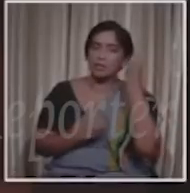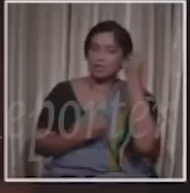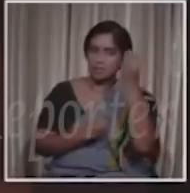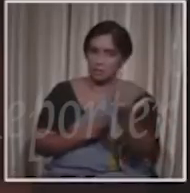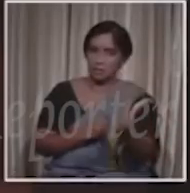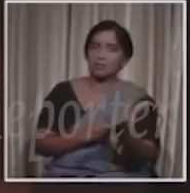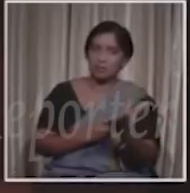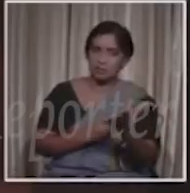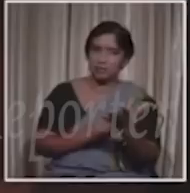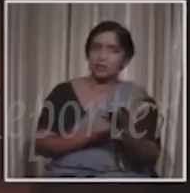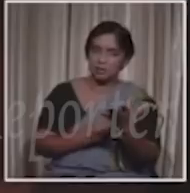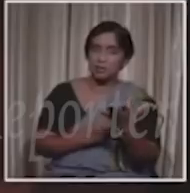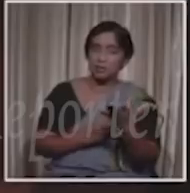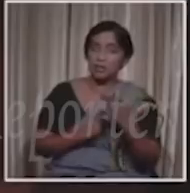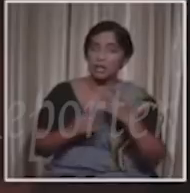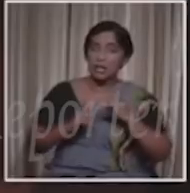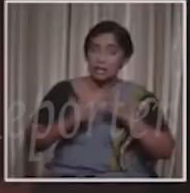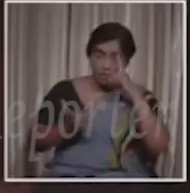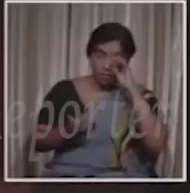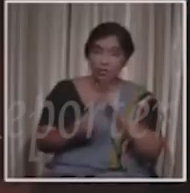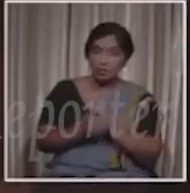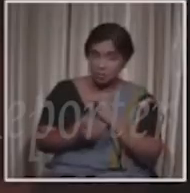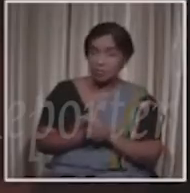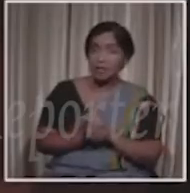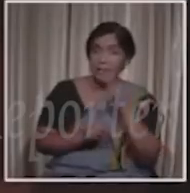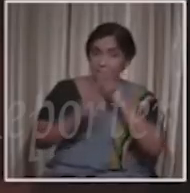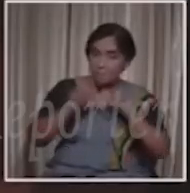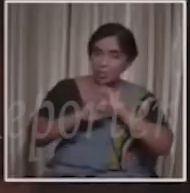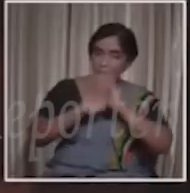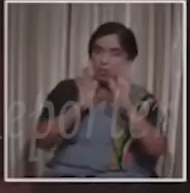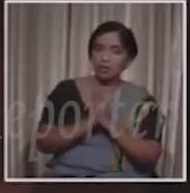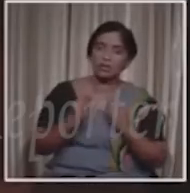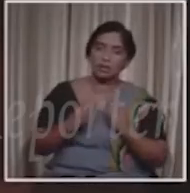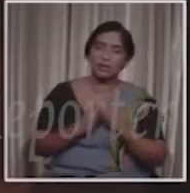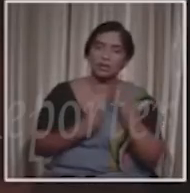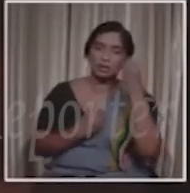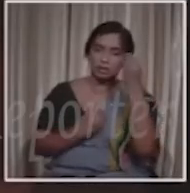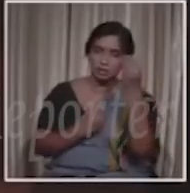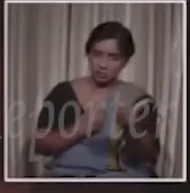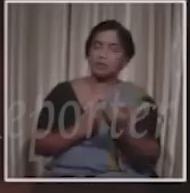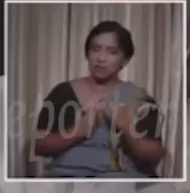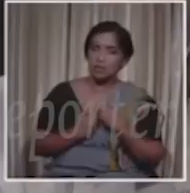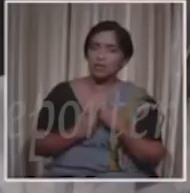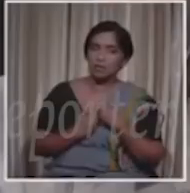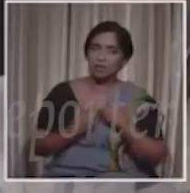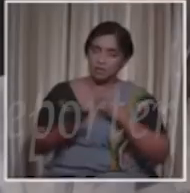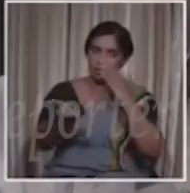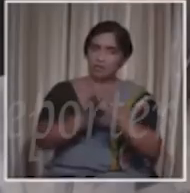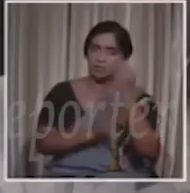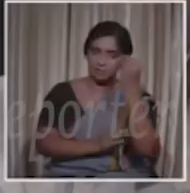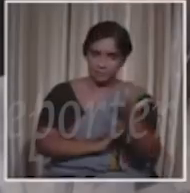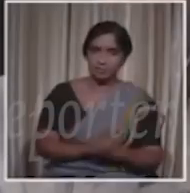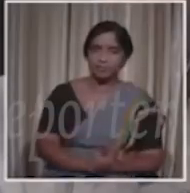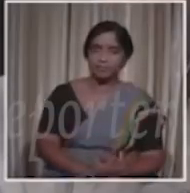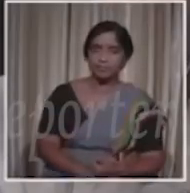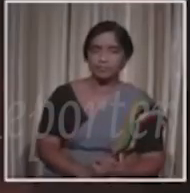the important life-saving medicines. And I want to tell you, Honorable Prime Minister, money